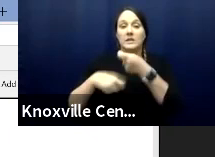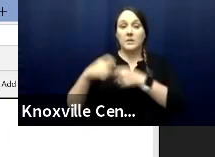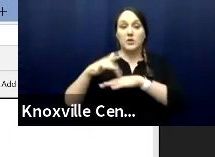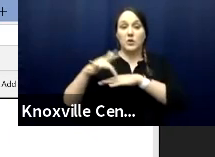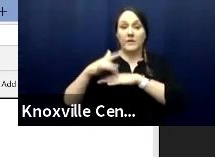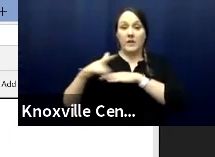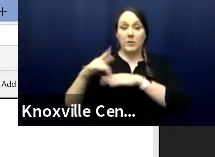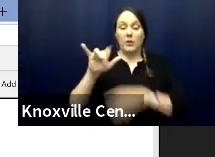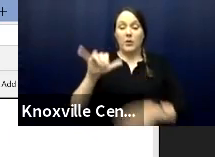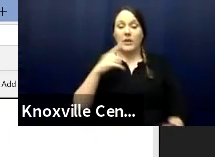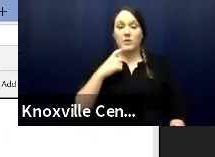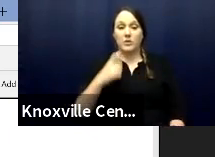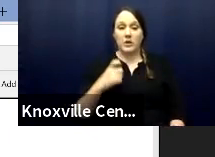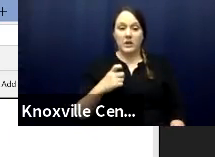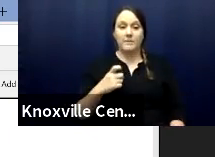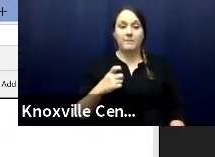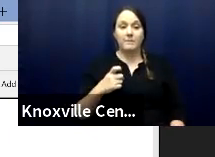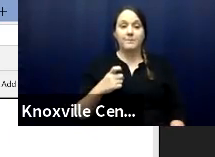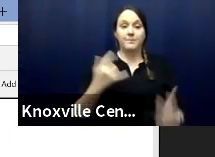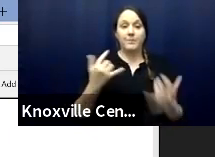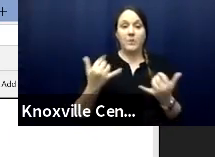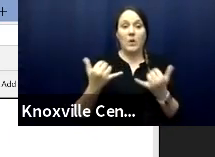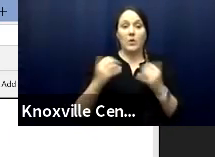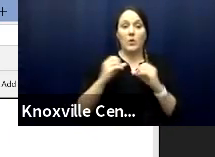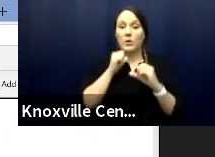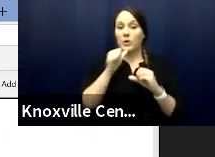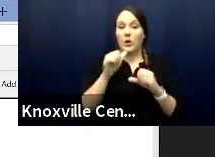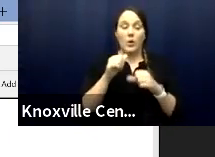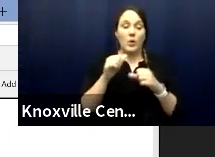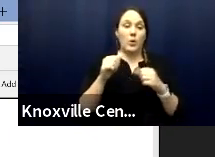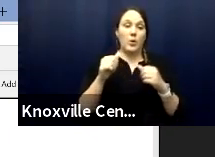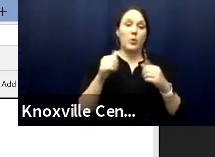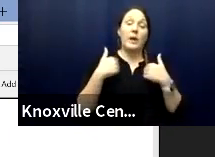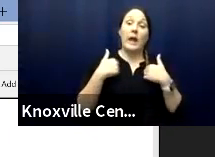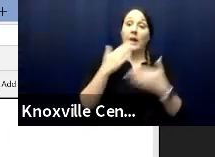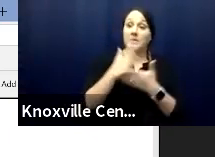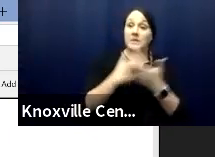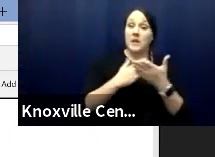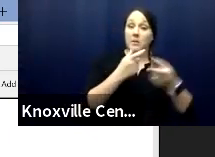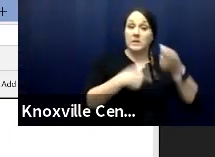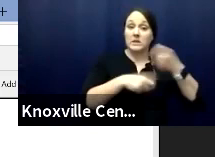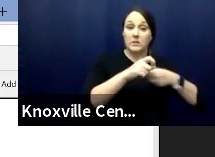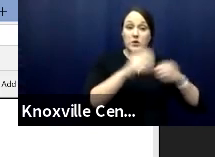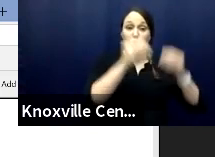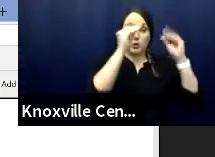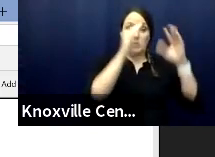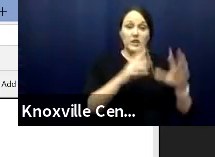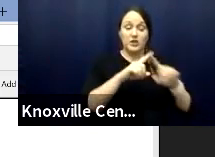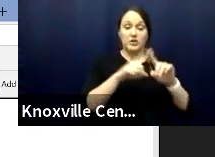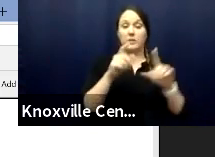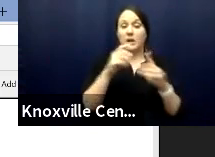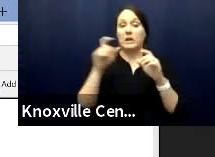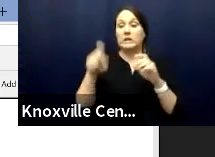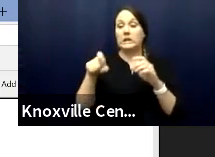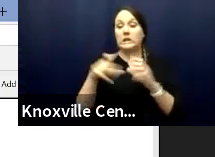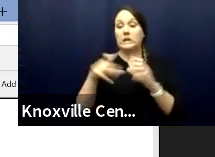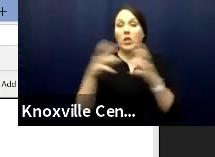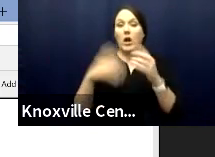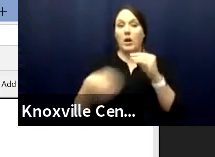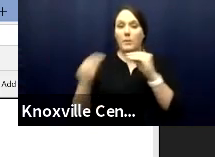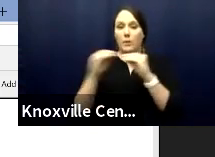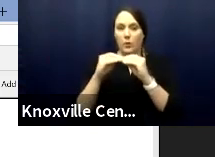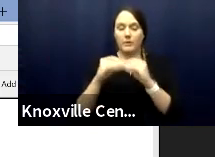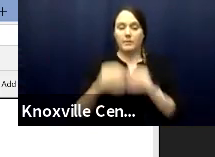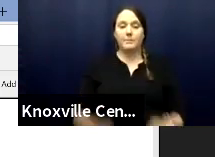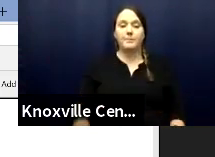which is in red. Currently, we don't have enough. We have substitutes, but we could use a lot more substitutes.